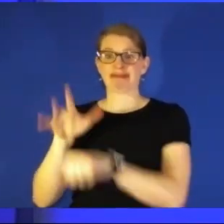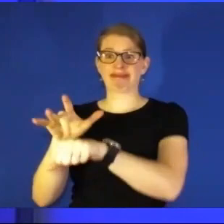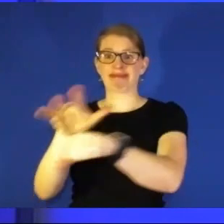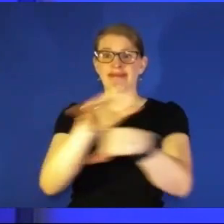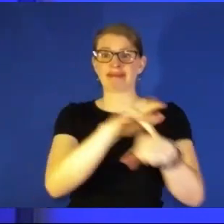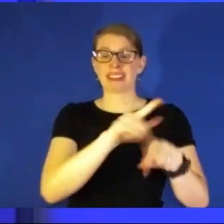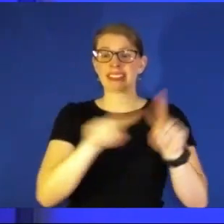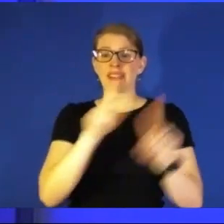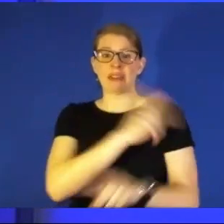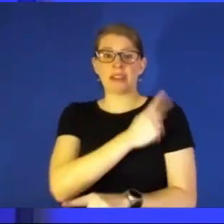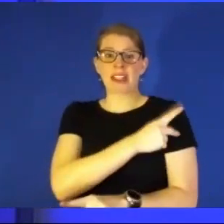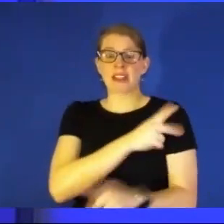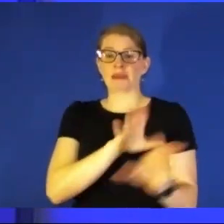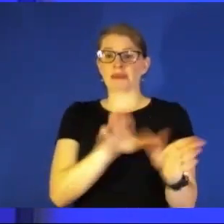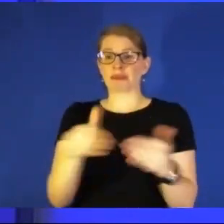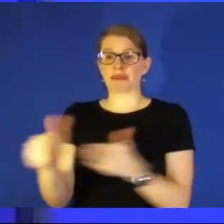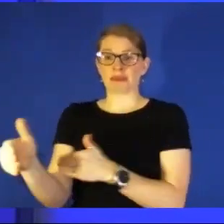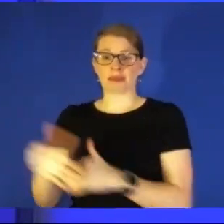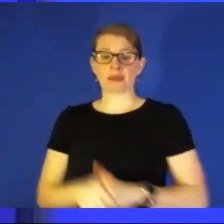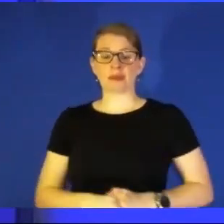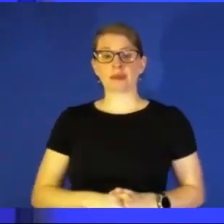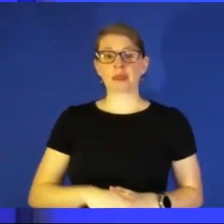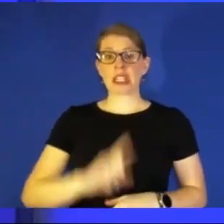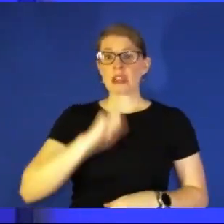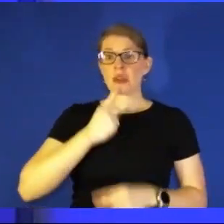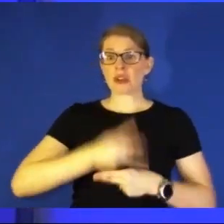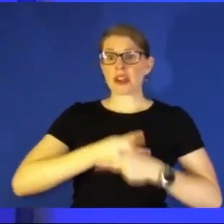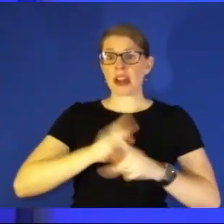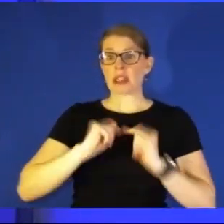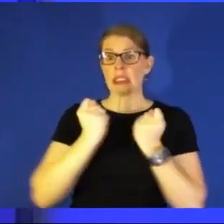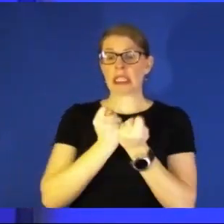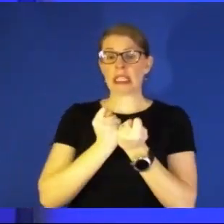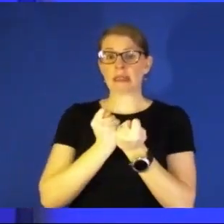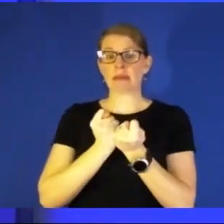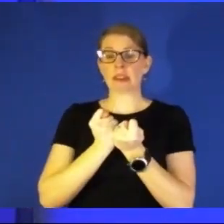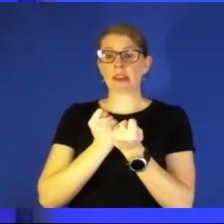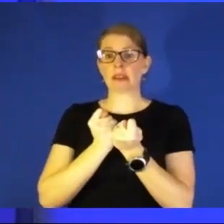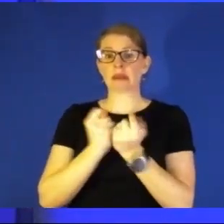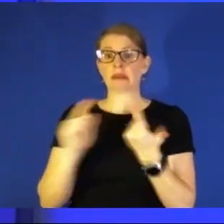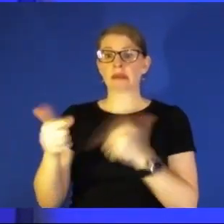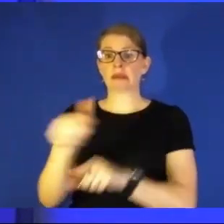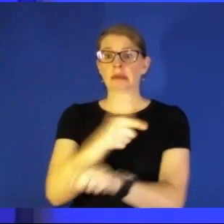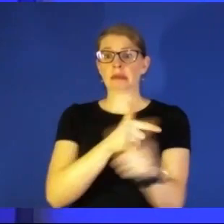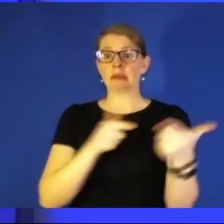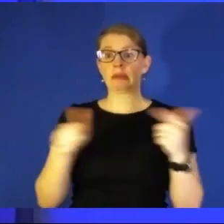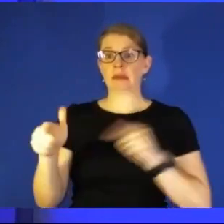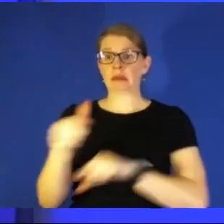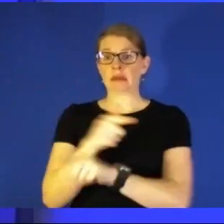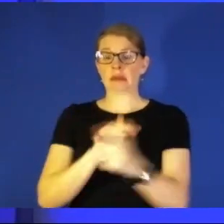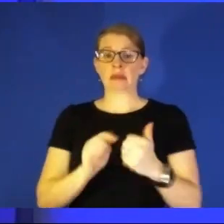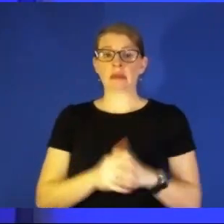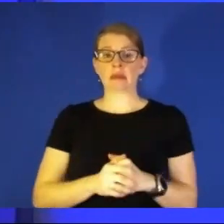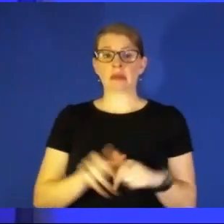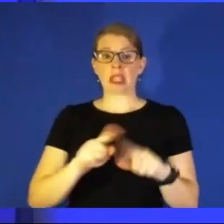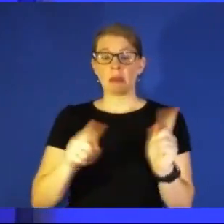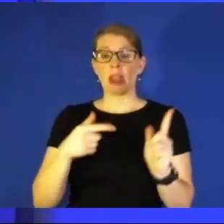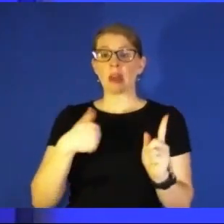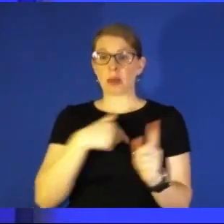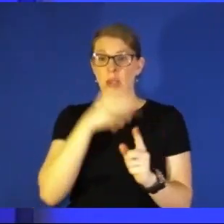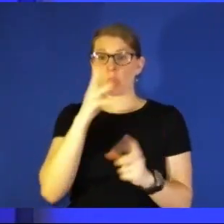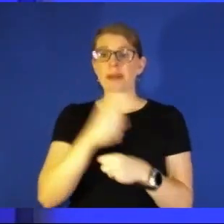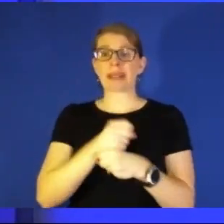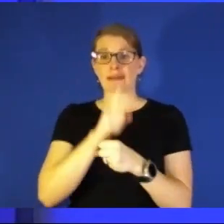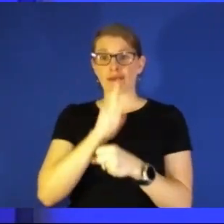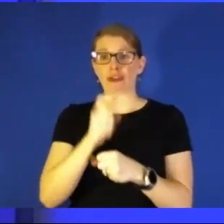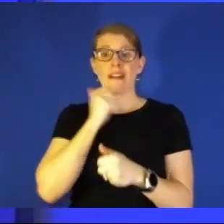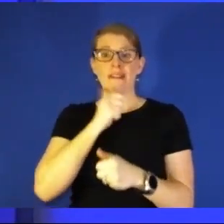critical care teams so they could continue to take the care of the critical issues, but we would make sure every day when